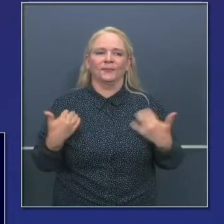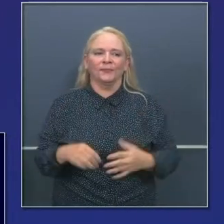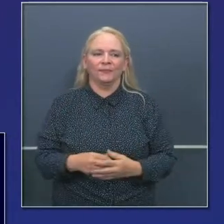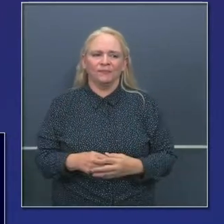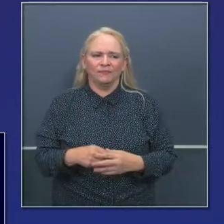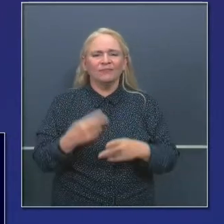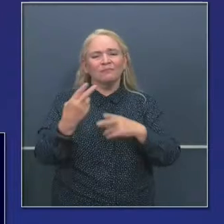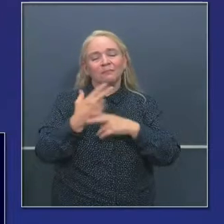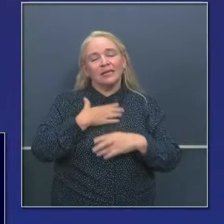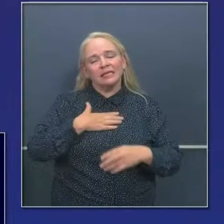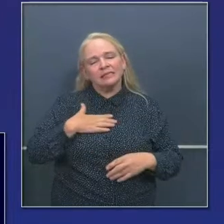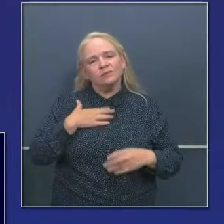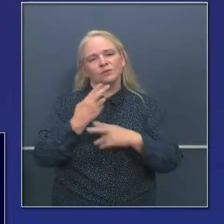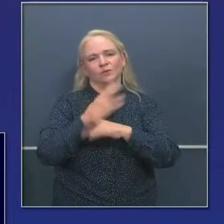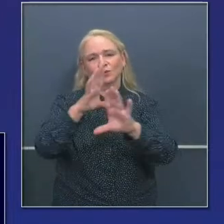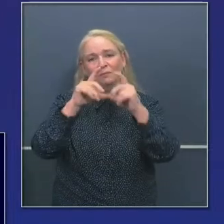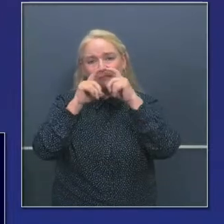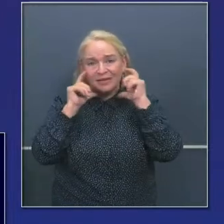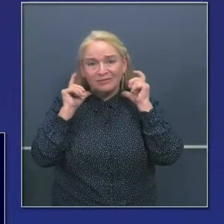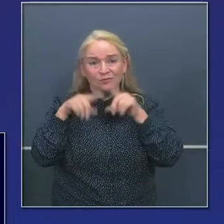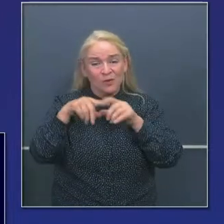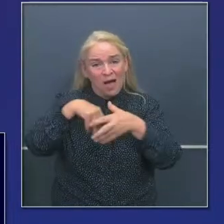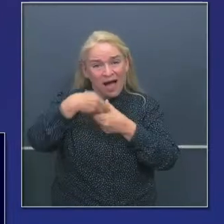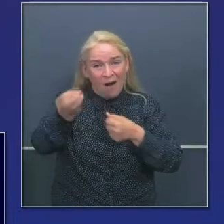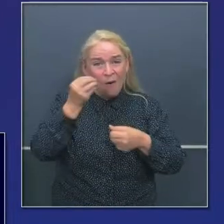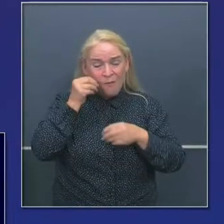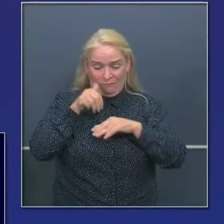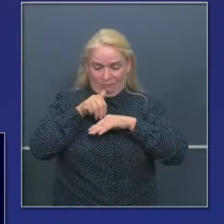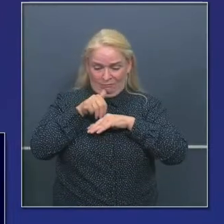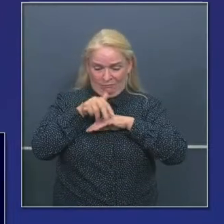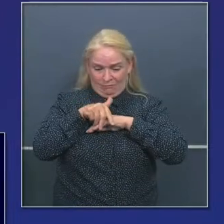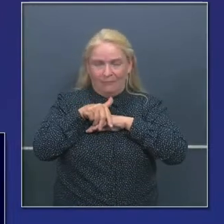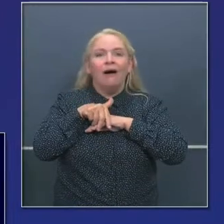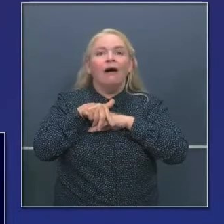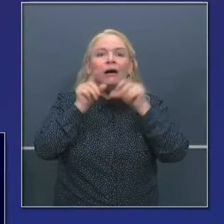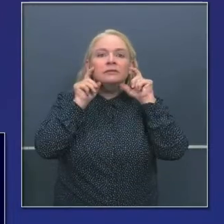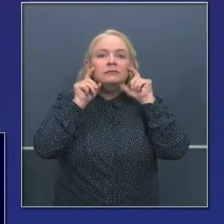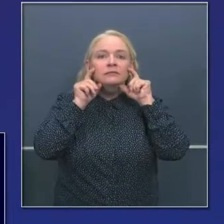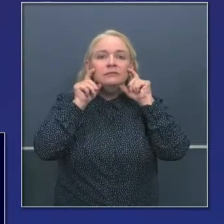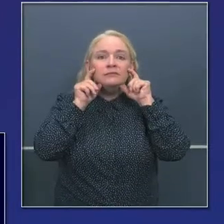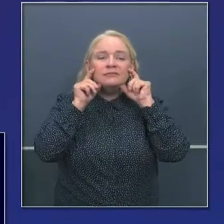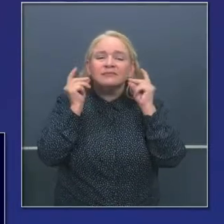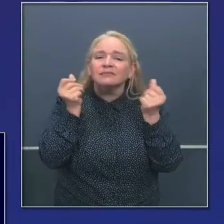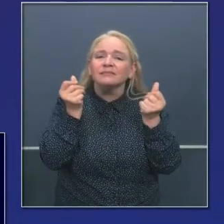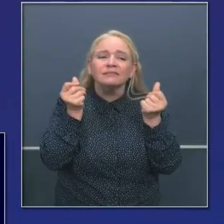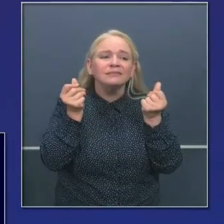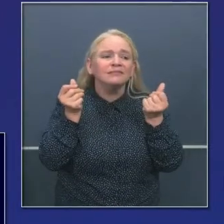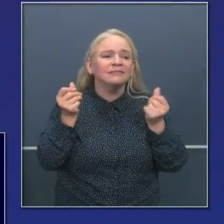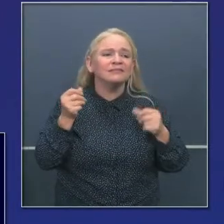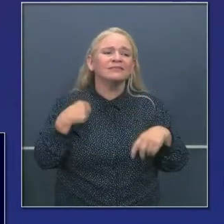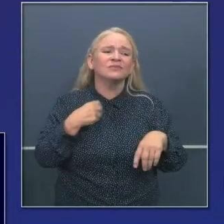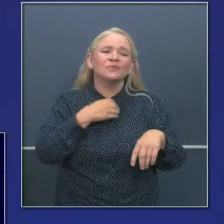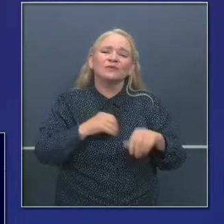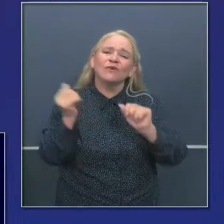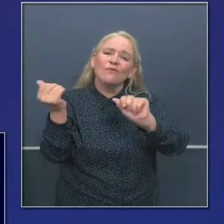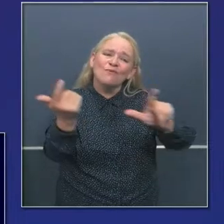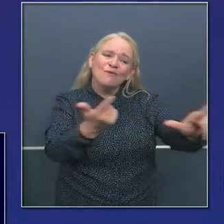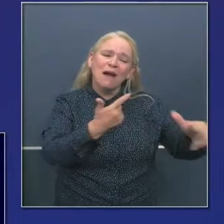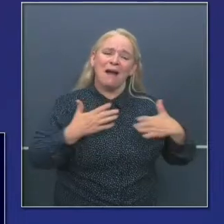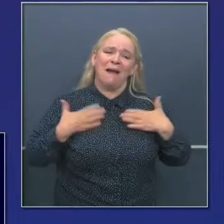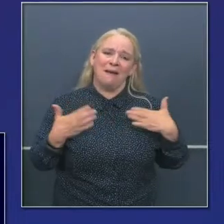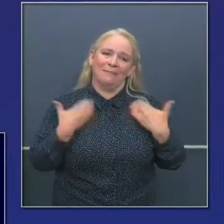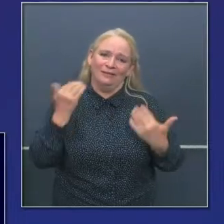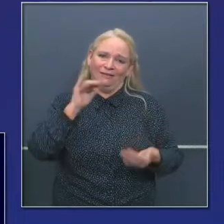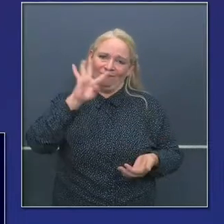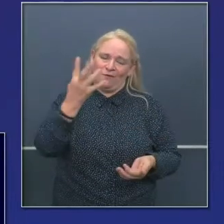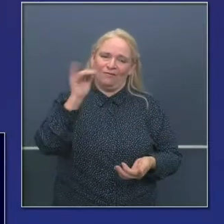a face covering when you're out of your home, you're out and about in the community. So again, wishing all of you a happy